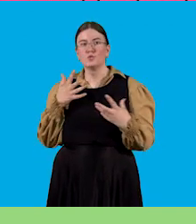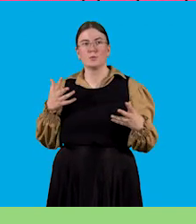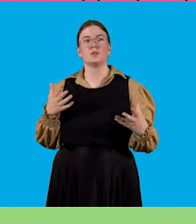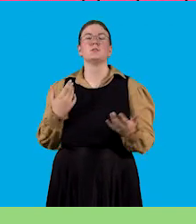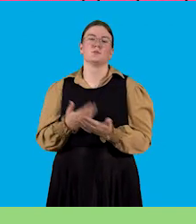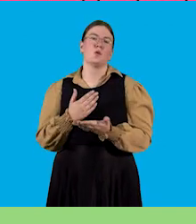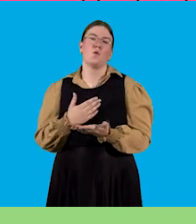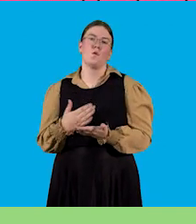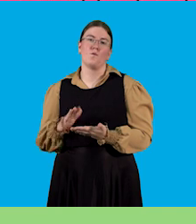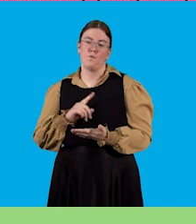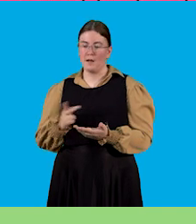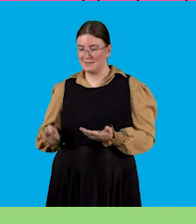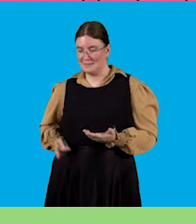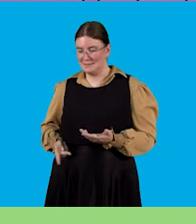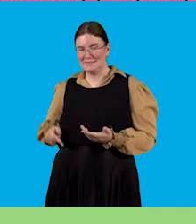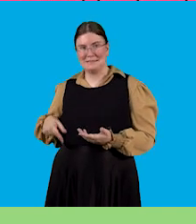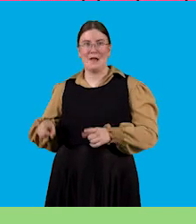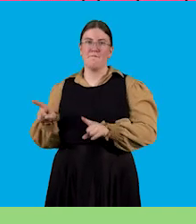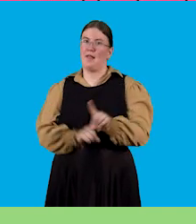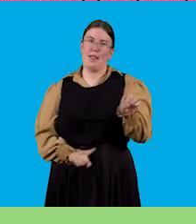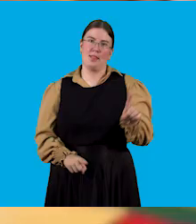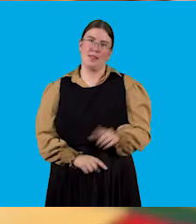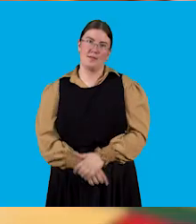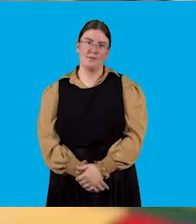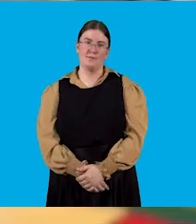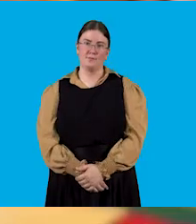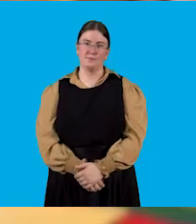kidney stops working properly.